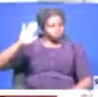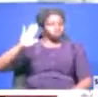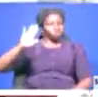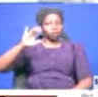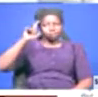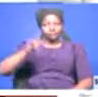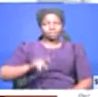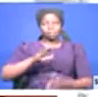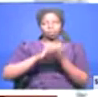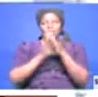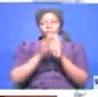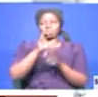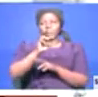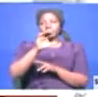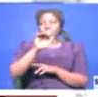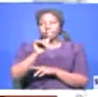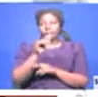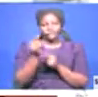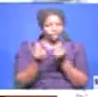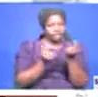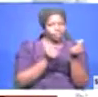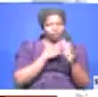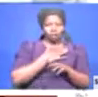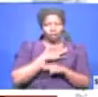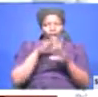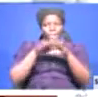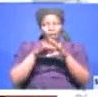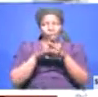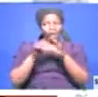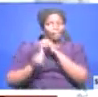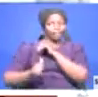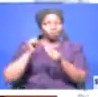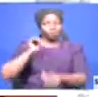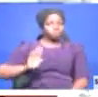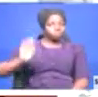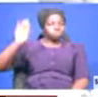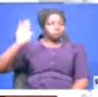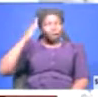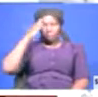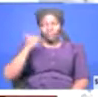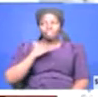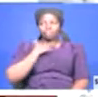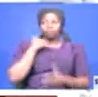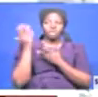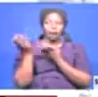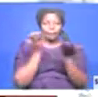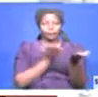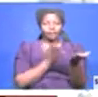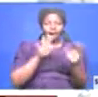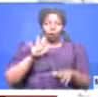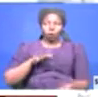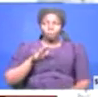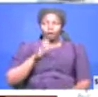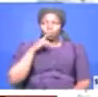members did refuse to take the oath of office because they wanted to bring in a lady that